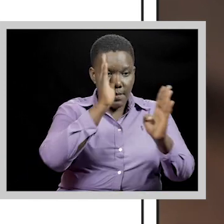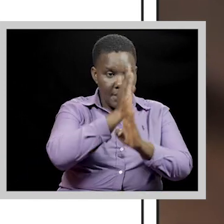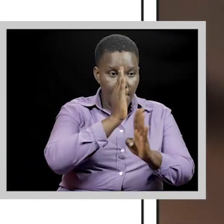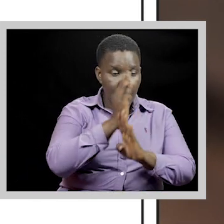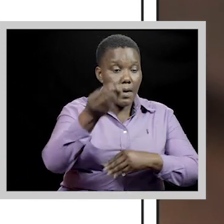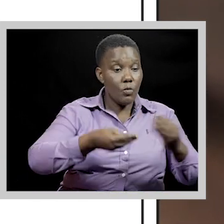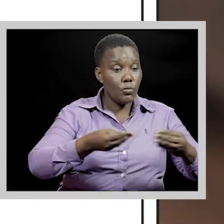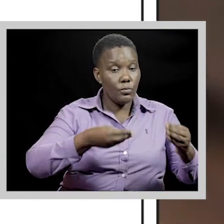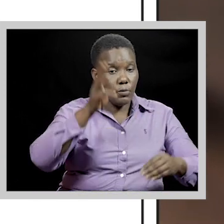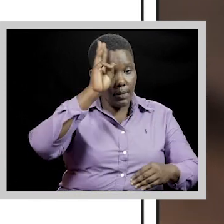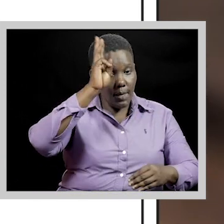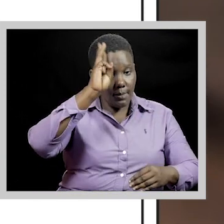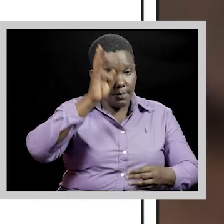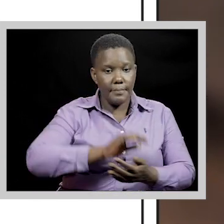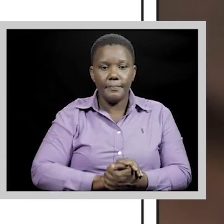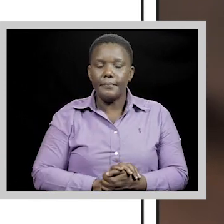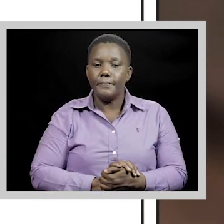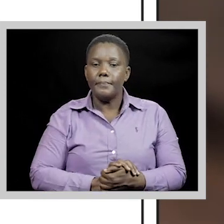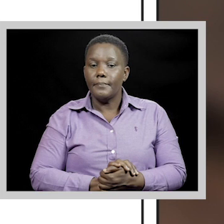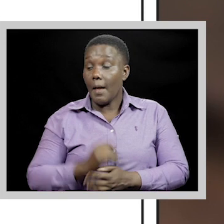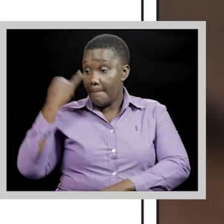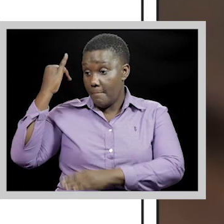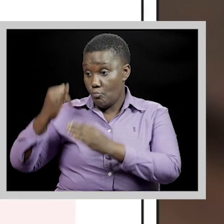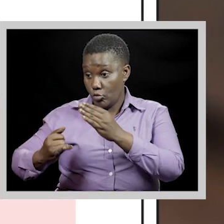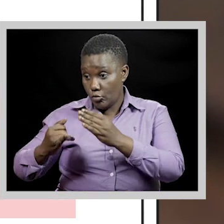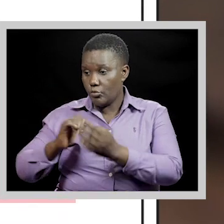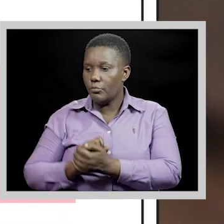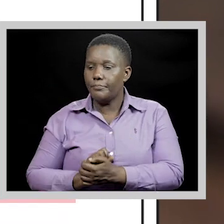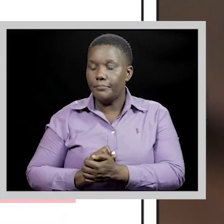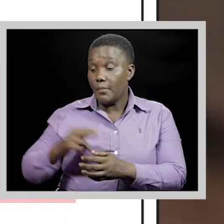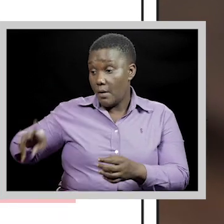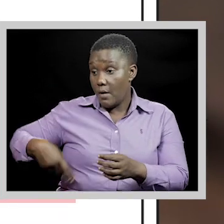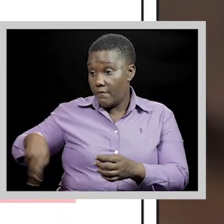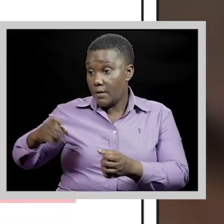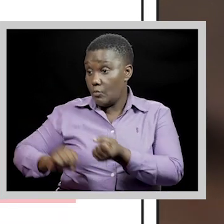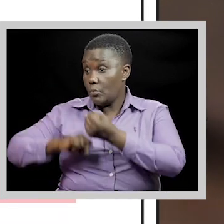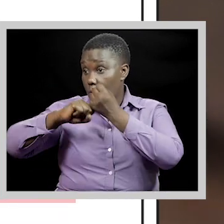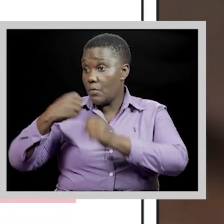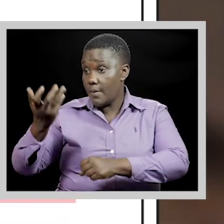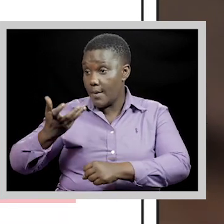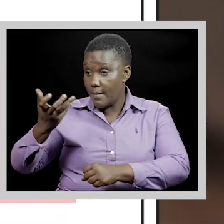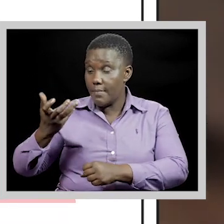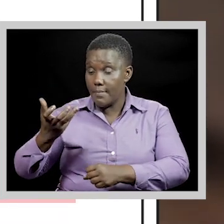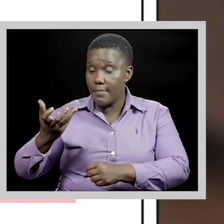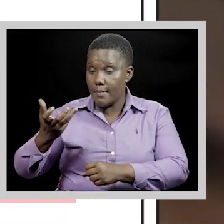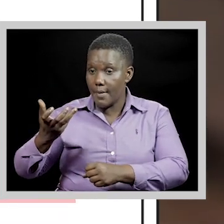the economic status of the parents. Lastly, a social welfare